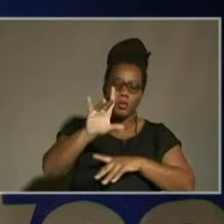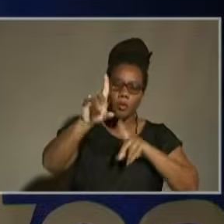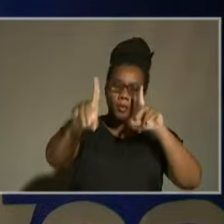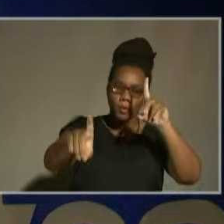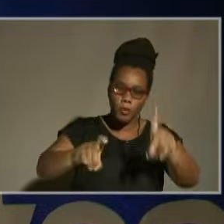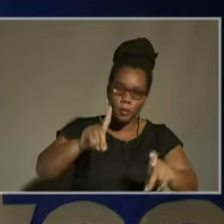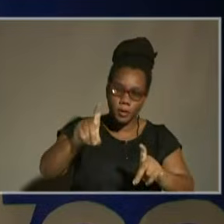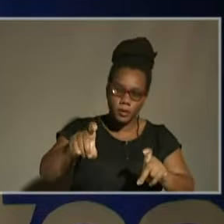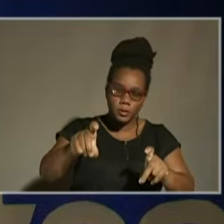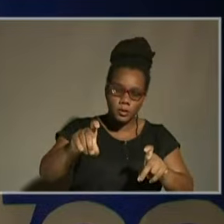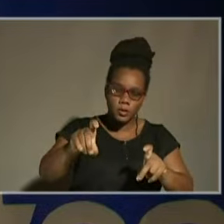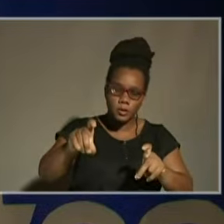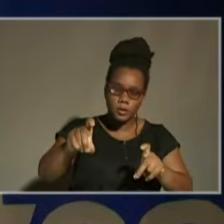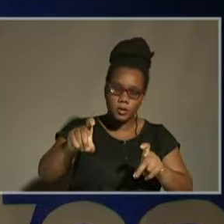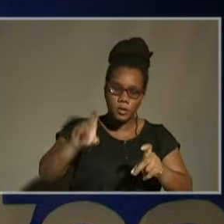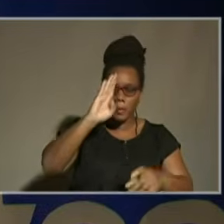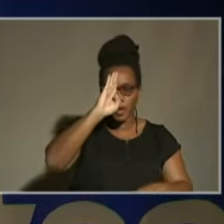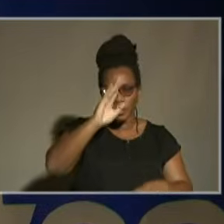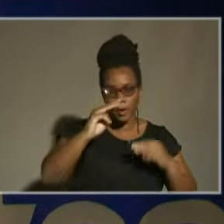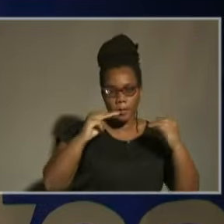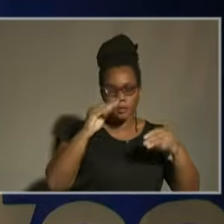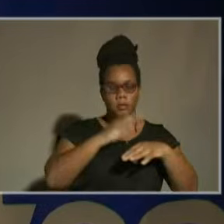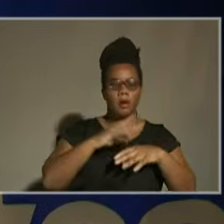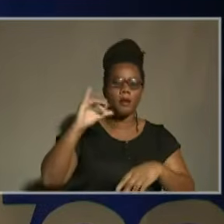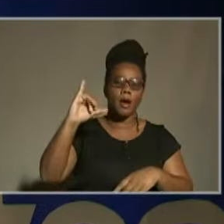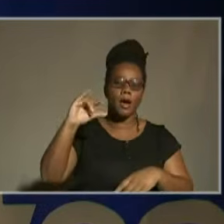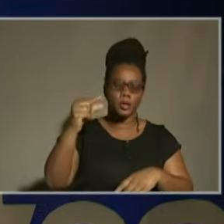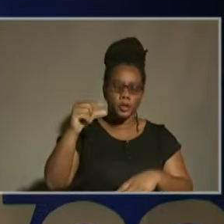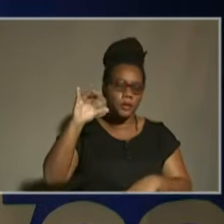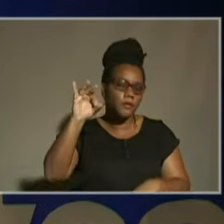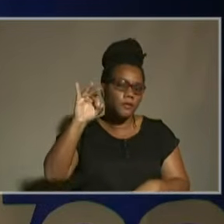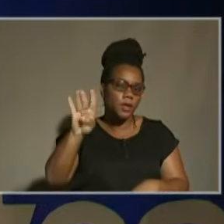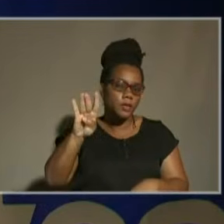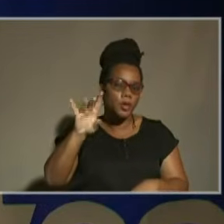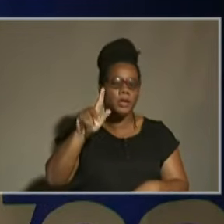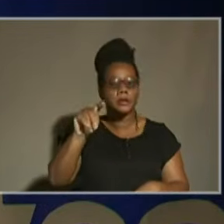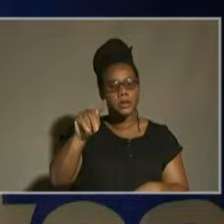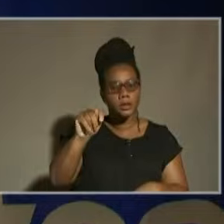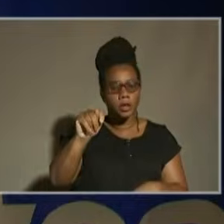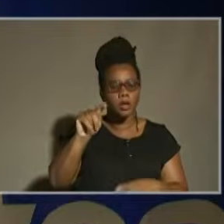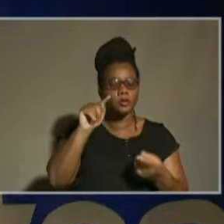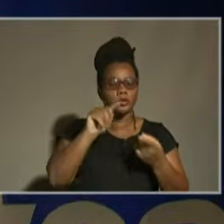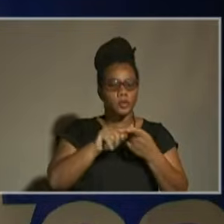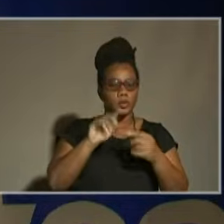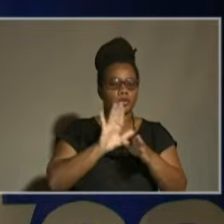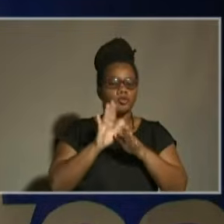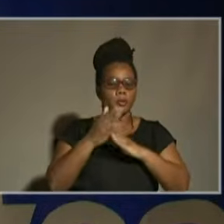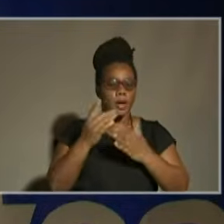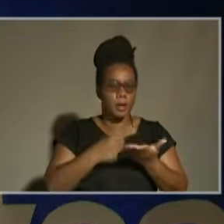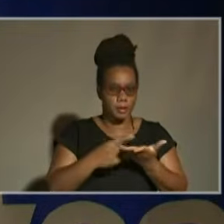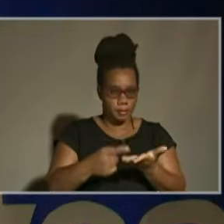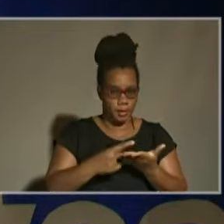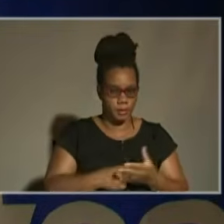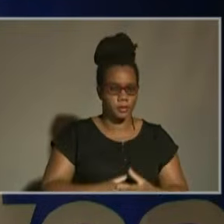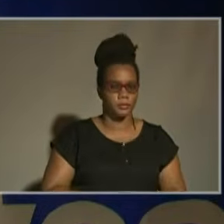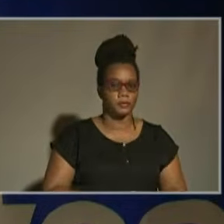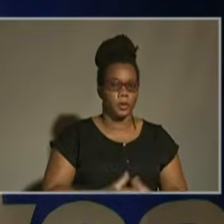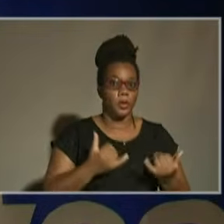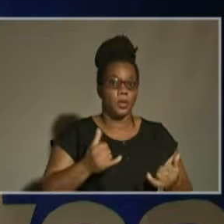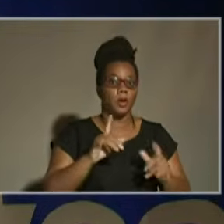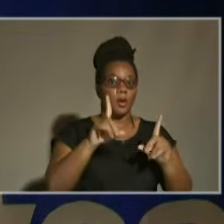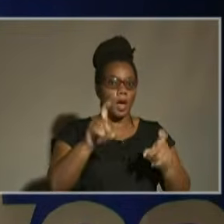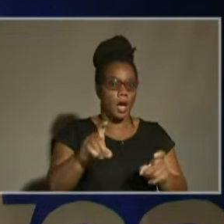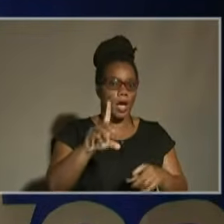questions via direct message on Instagram, Facebook, and TikTok to Jamaica Debates. We now ask